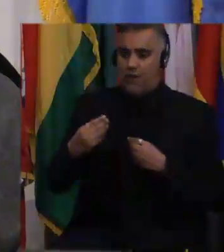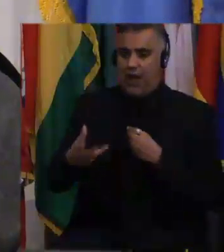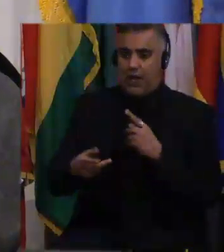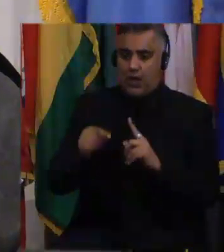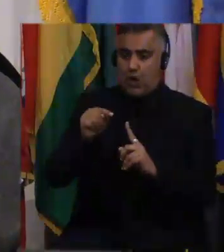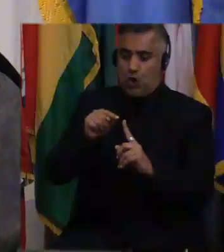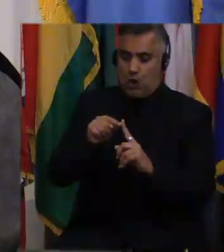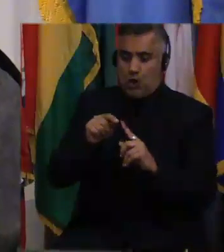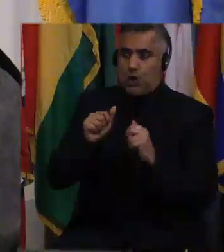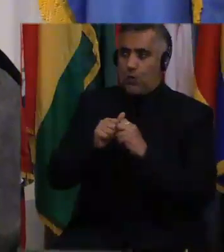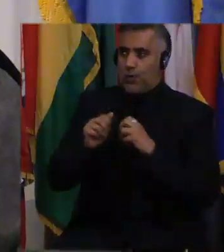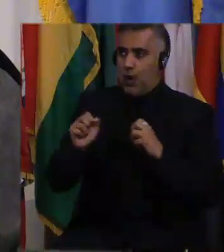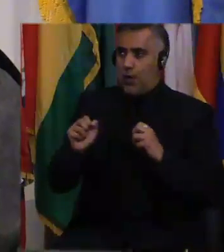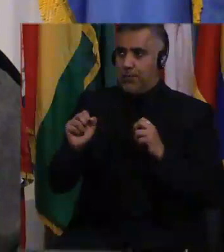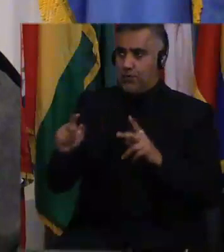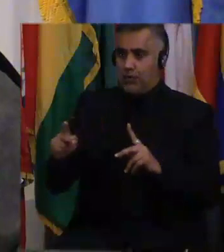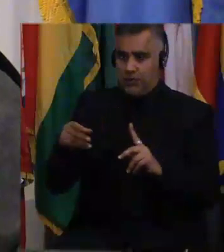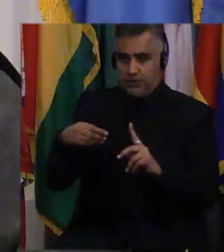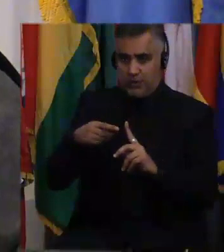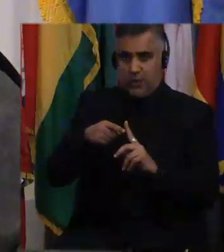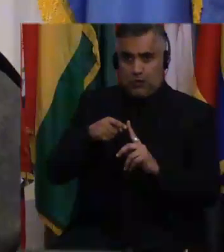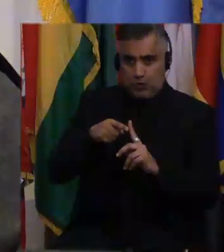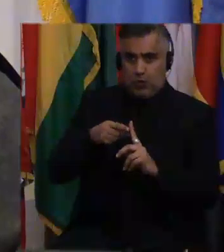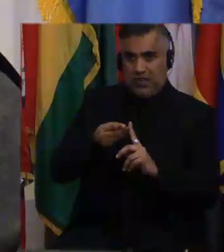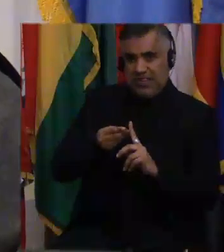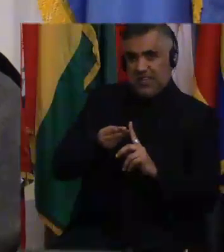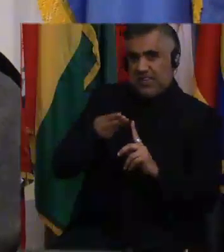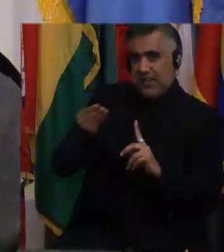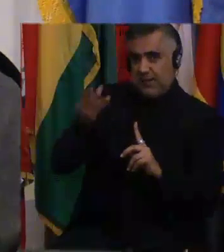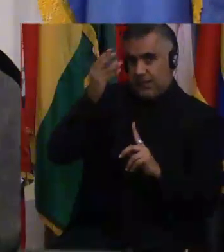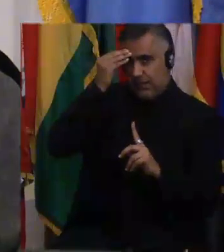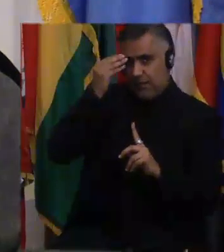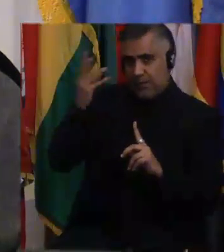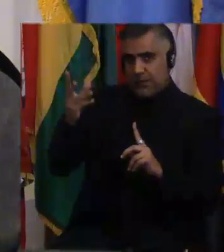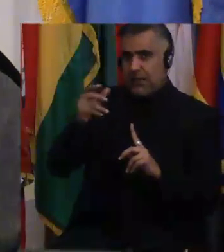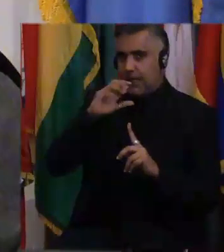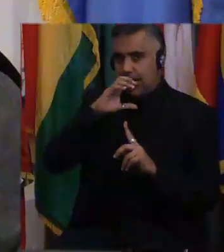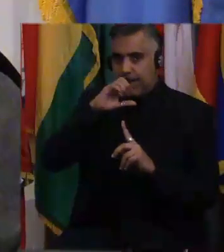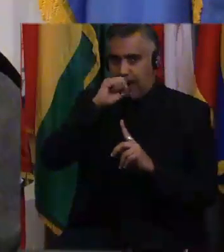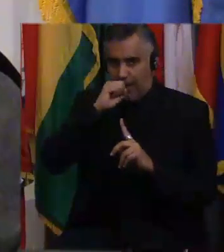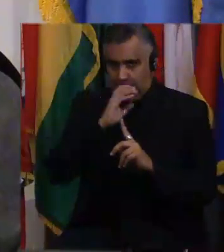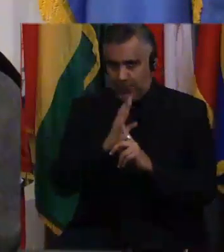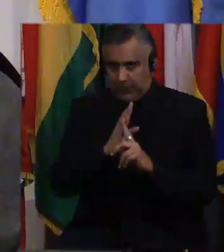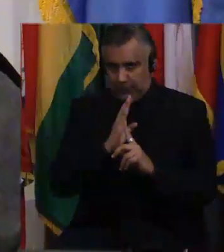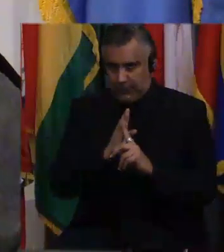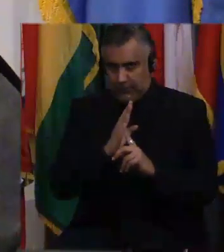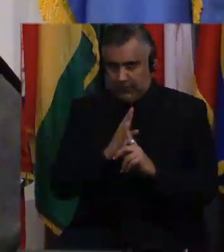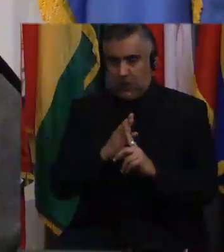the opportunity to give this information in confidence, if possible,